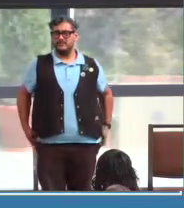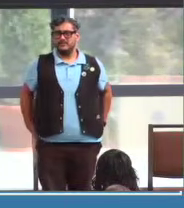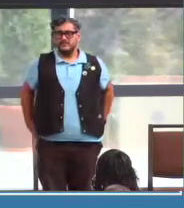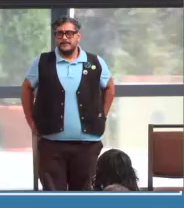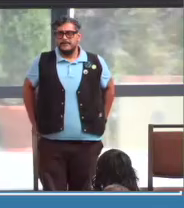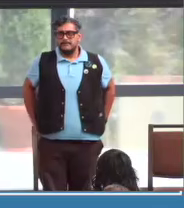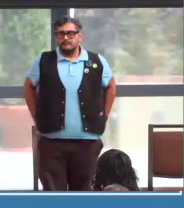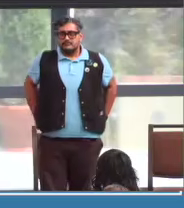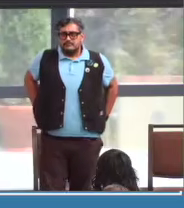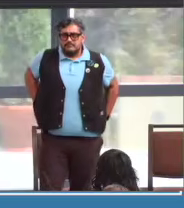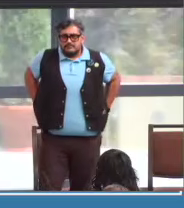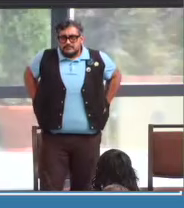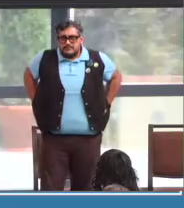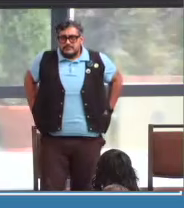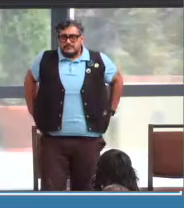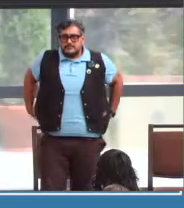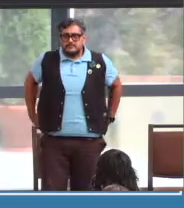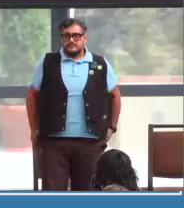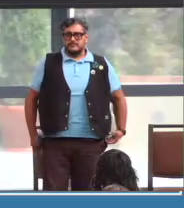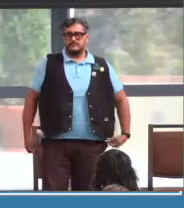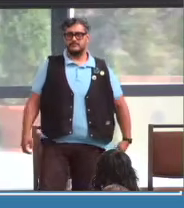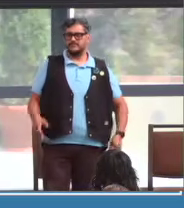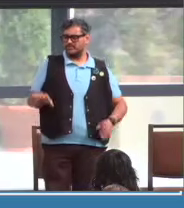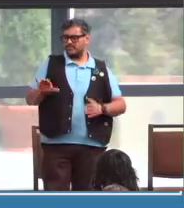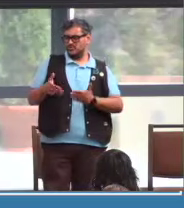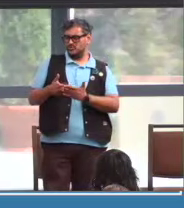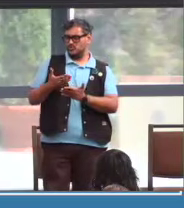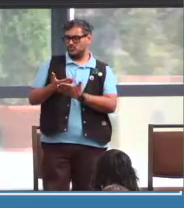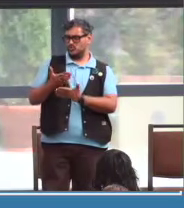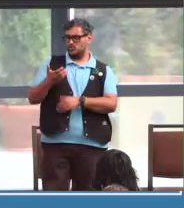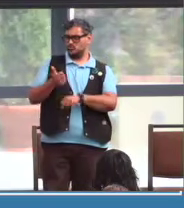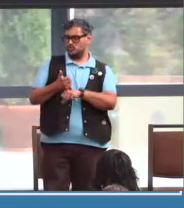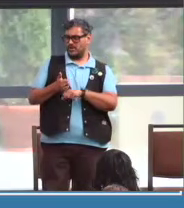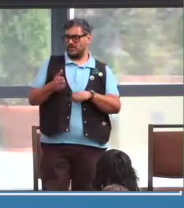With this new drug Uplizna or